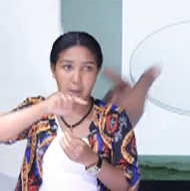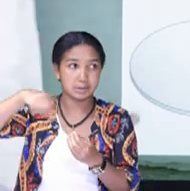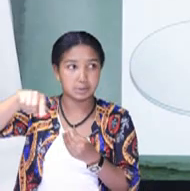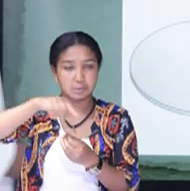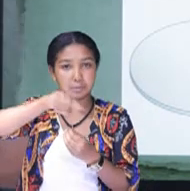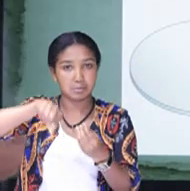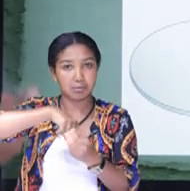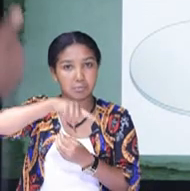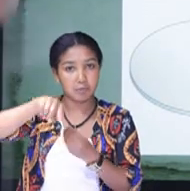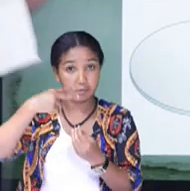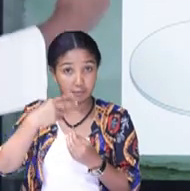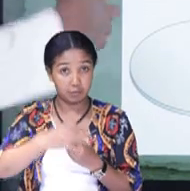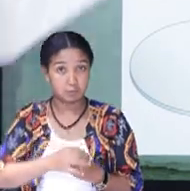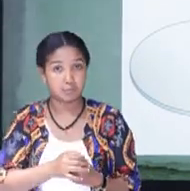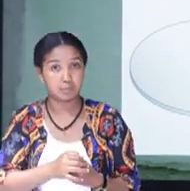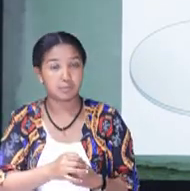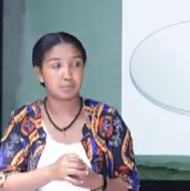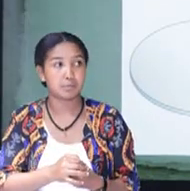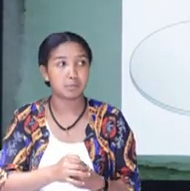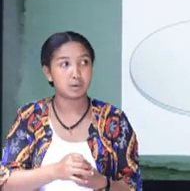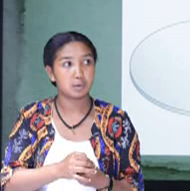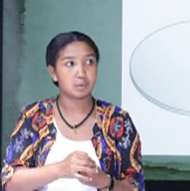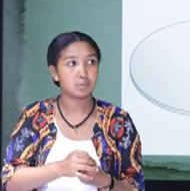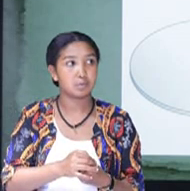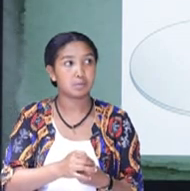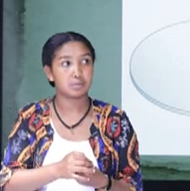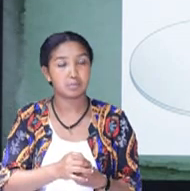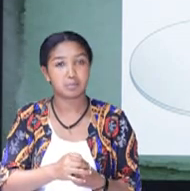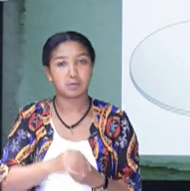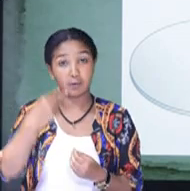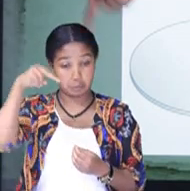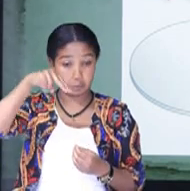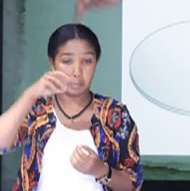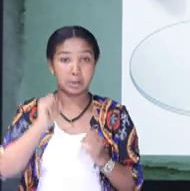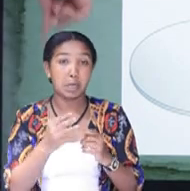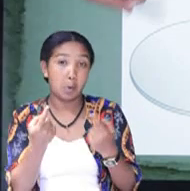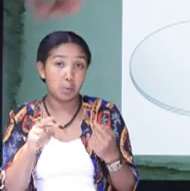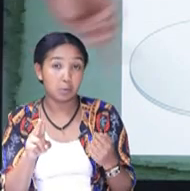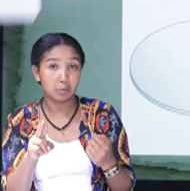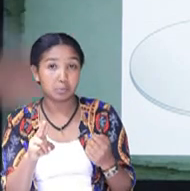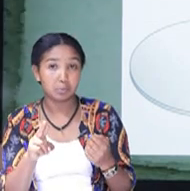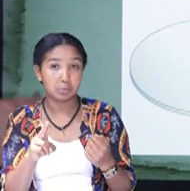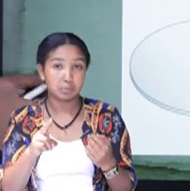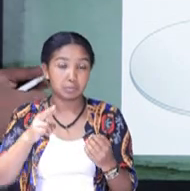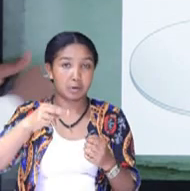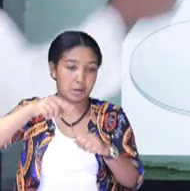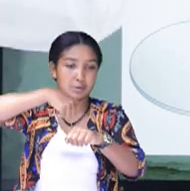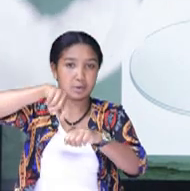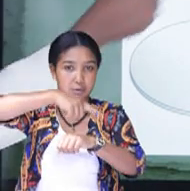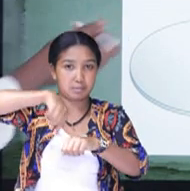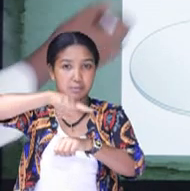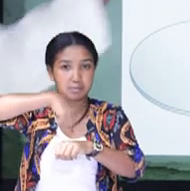like this. From the view, we can possibly view from the top. It might be counterclockwise like